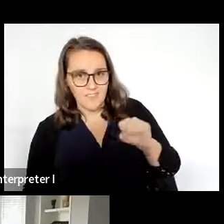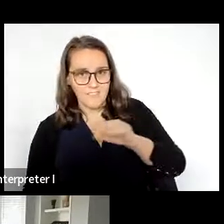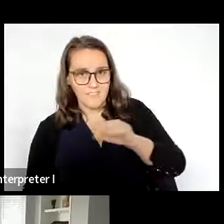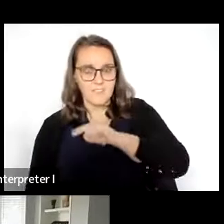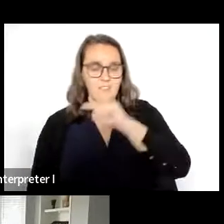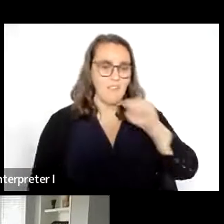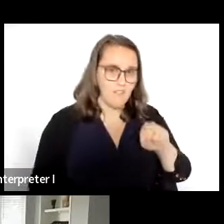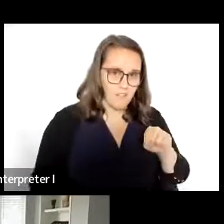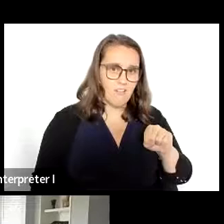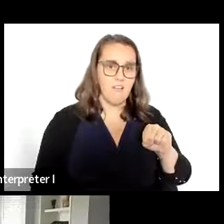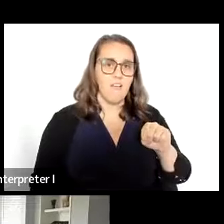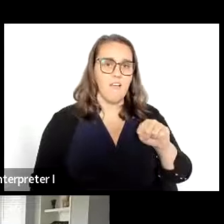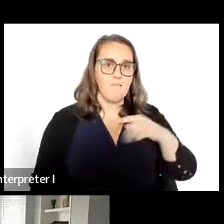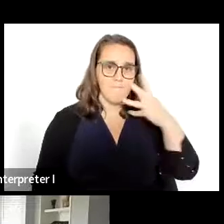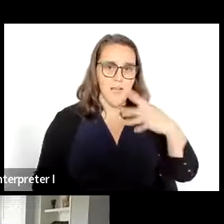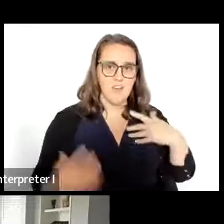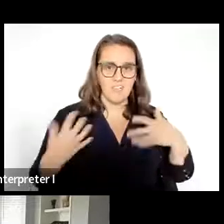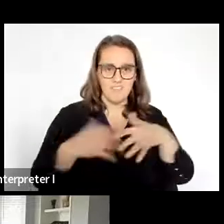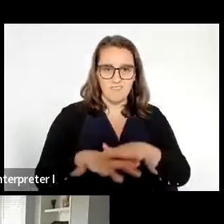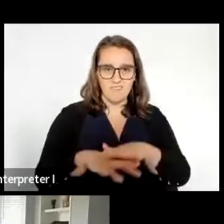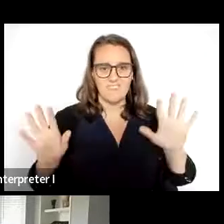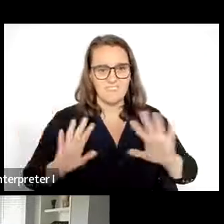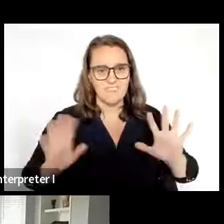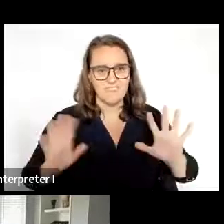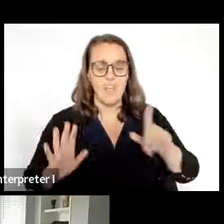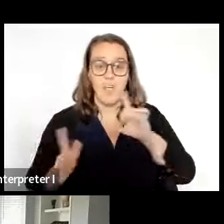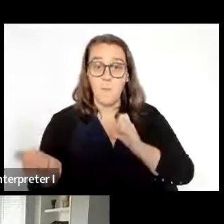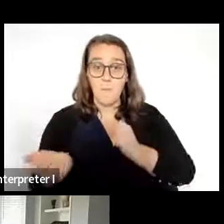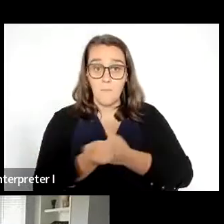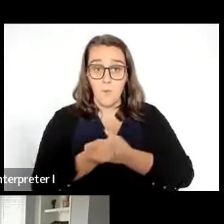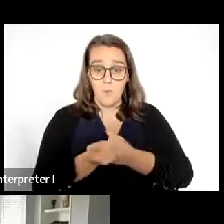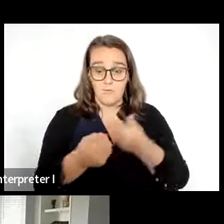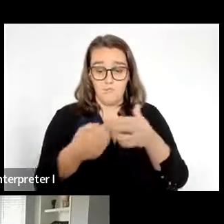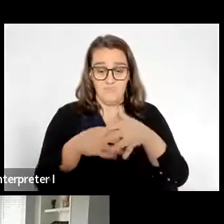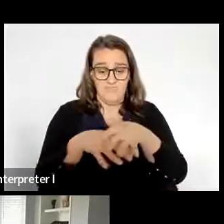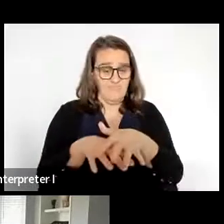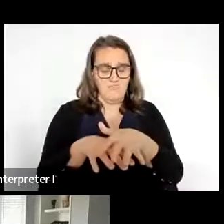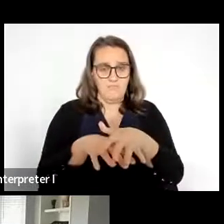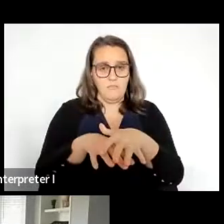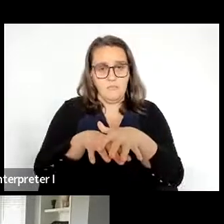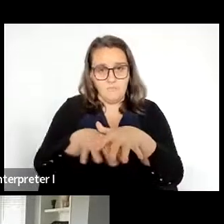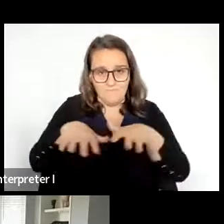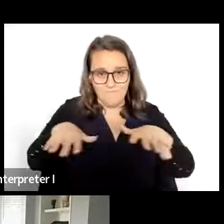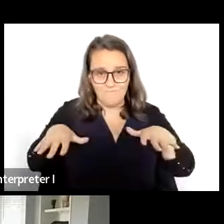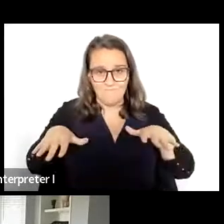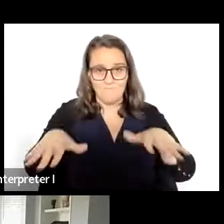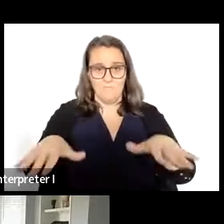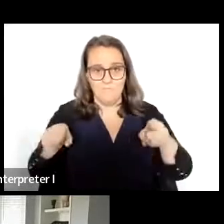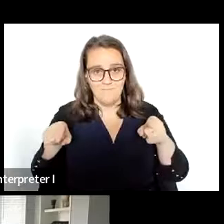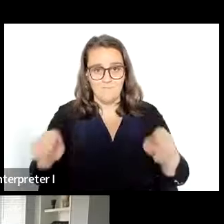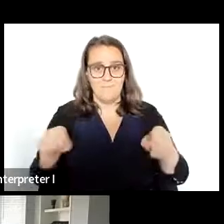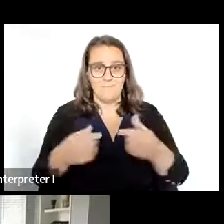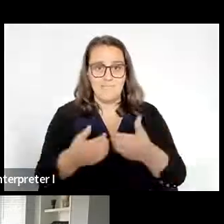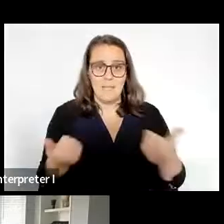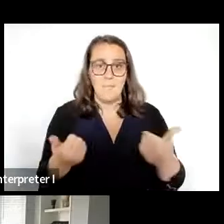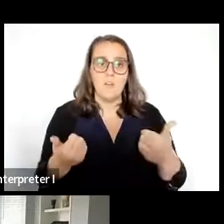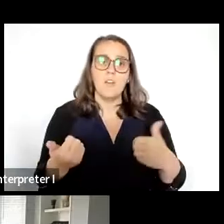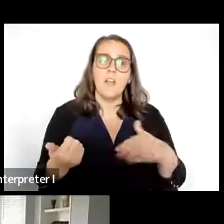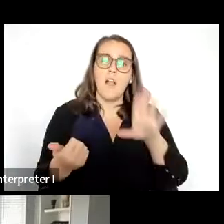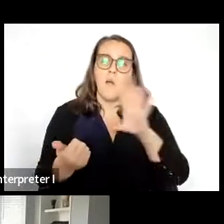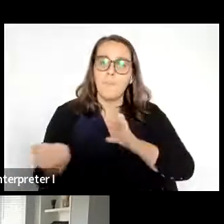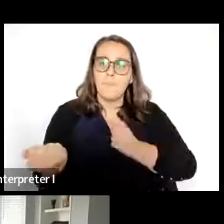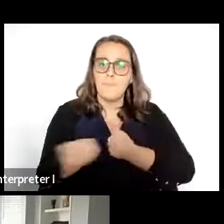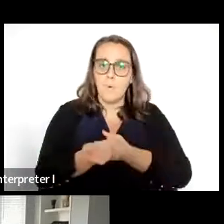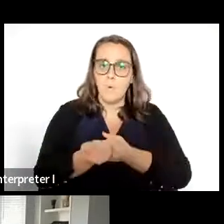so I'm very supportive of where Councilmember Nadeau is, and will be supporting that aspect